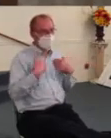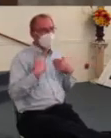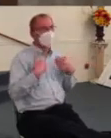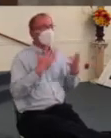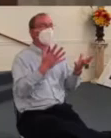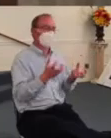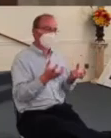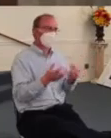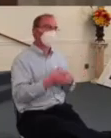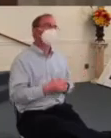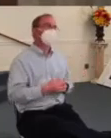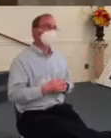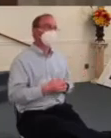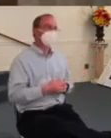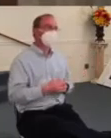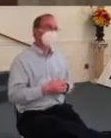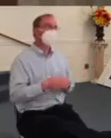way.